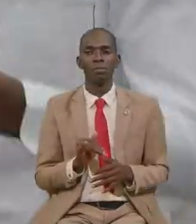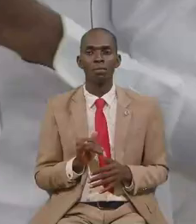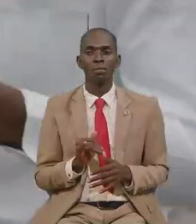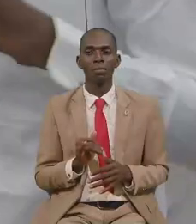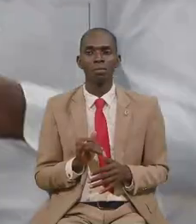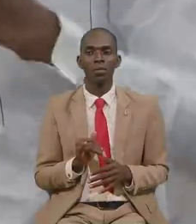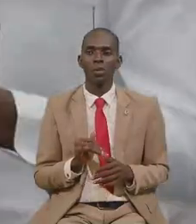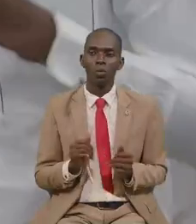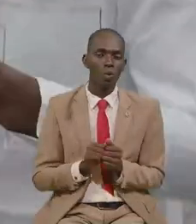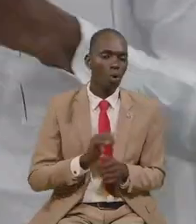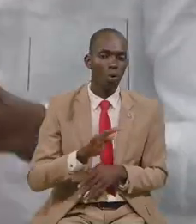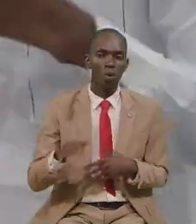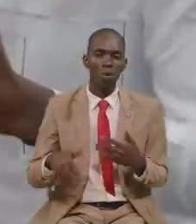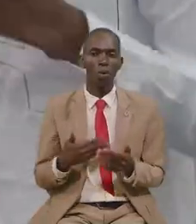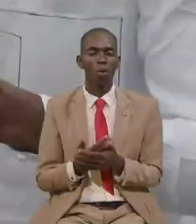wholeheartedly,